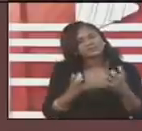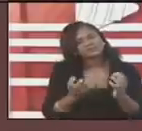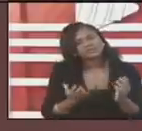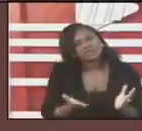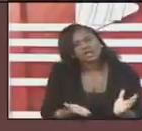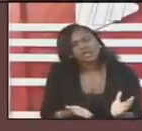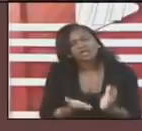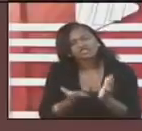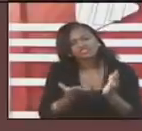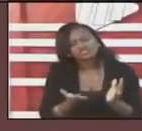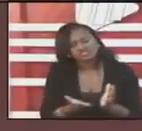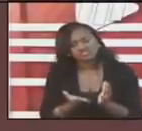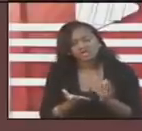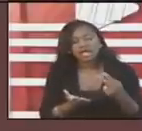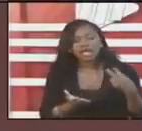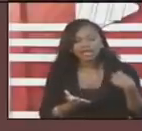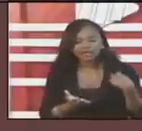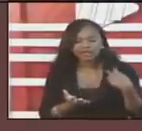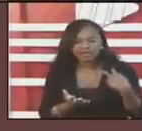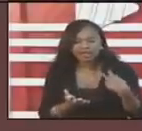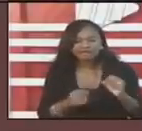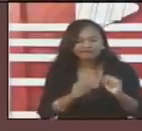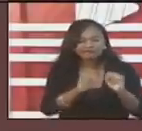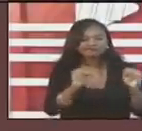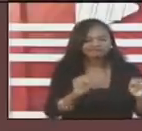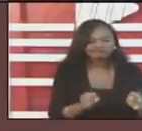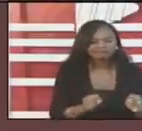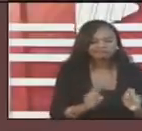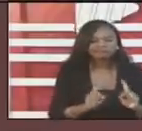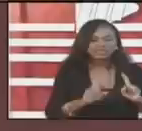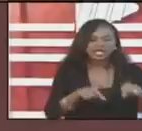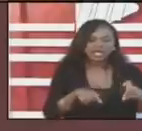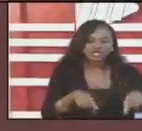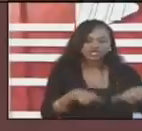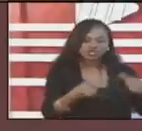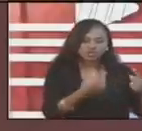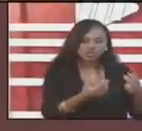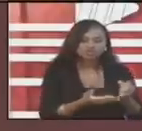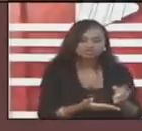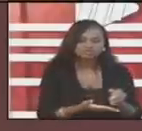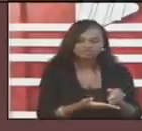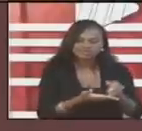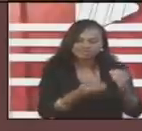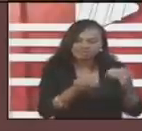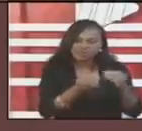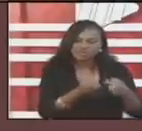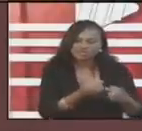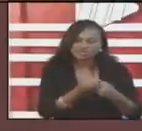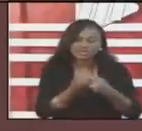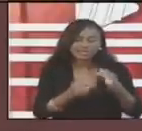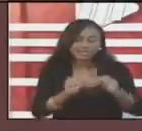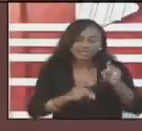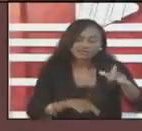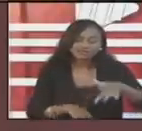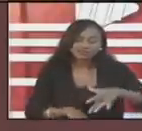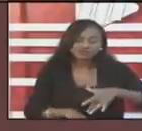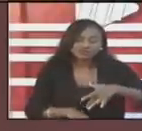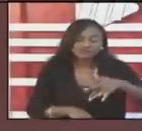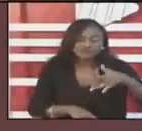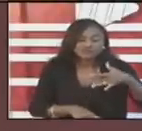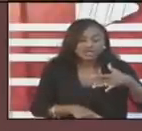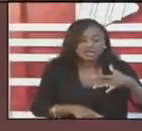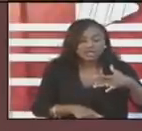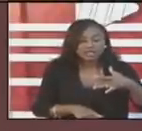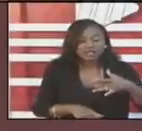There are systems in place that you can go to get additional support. If you feel overwhelmed